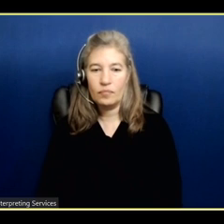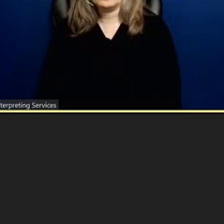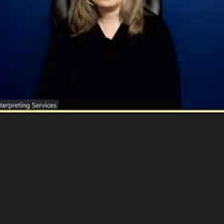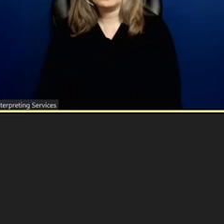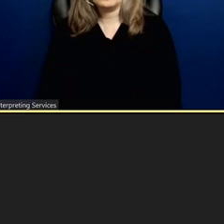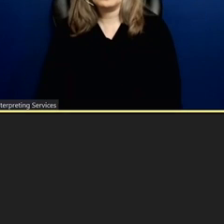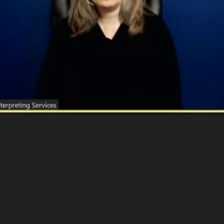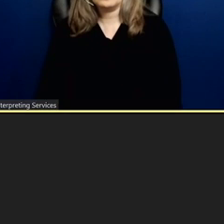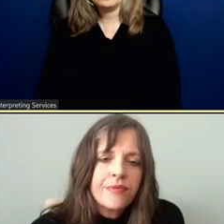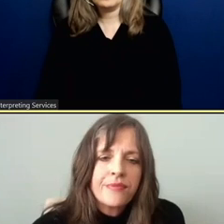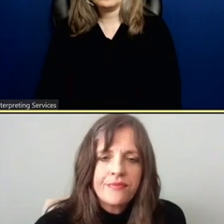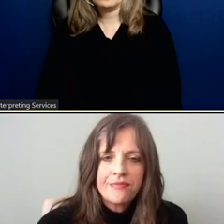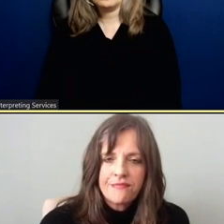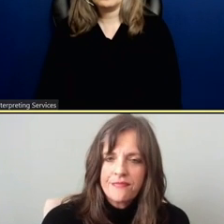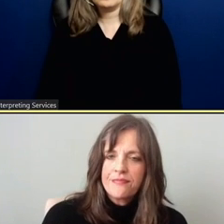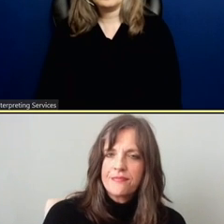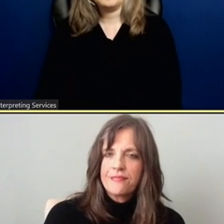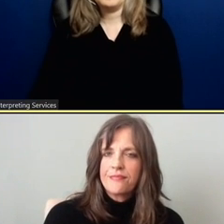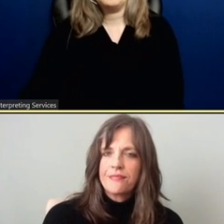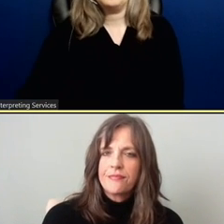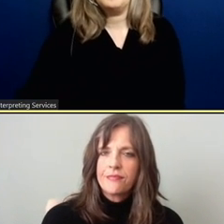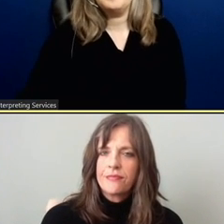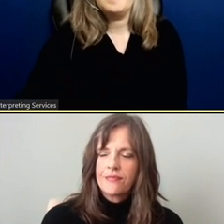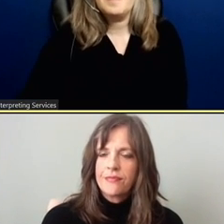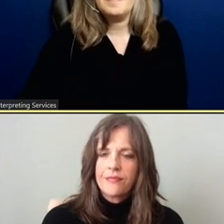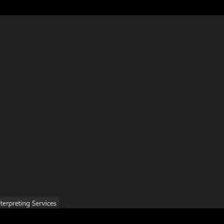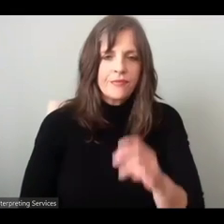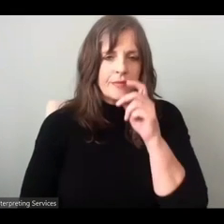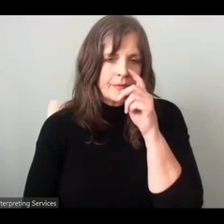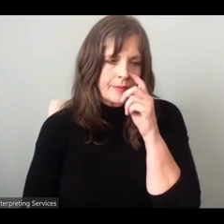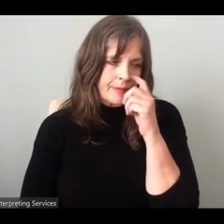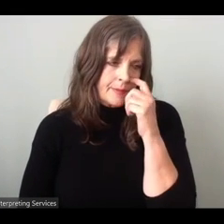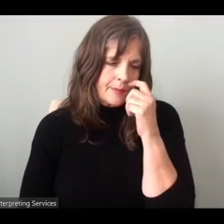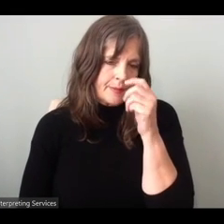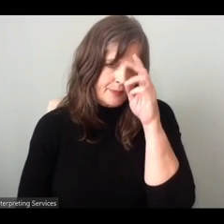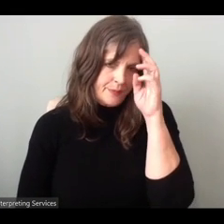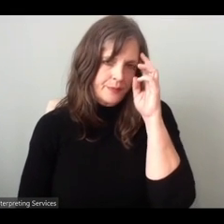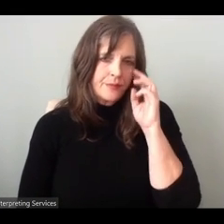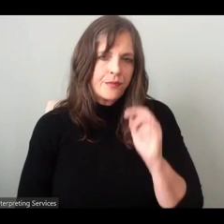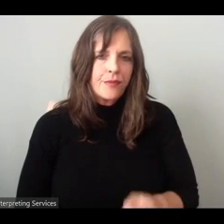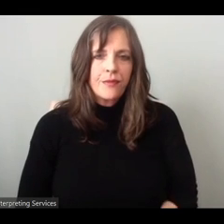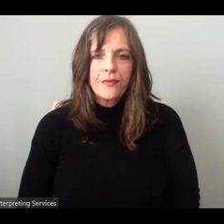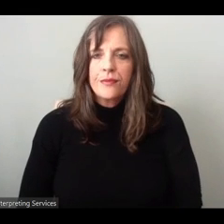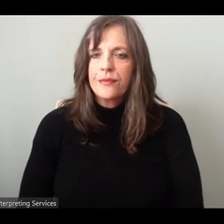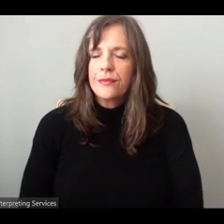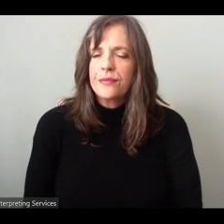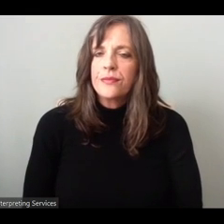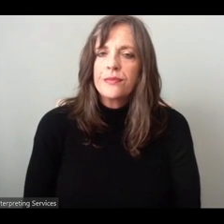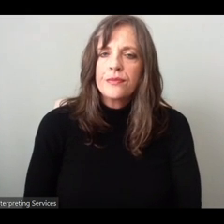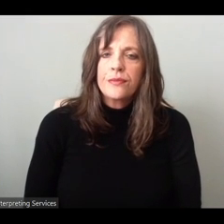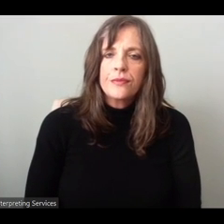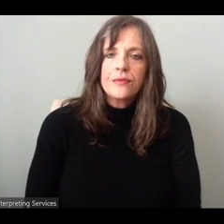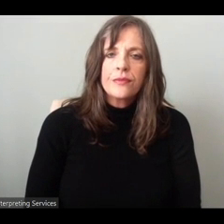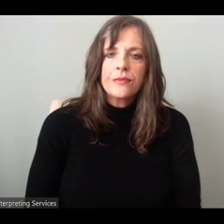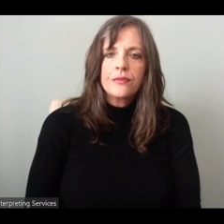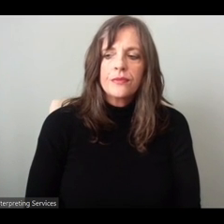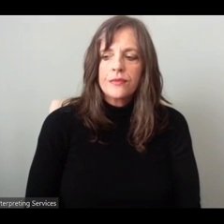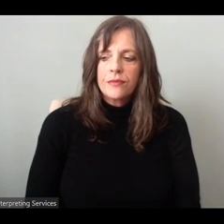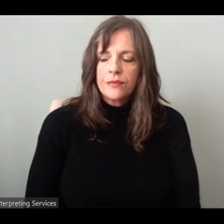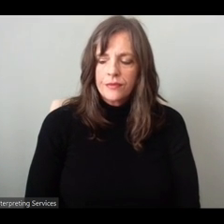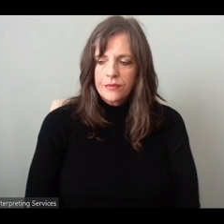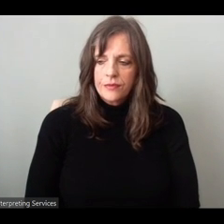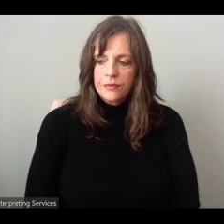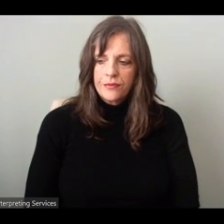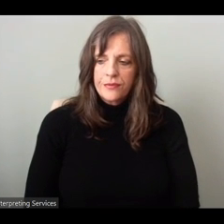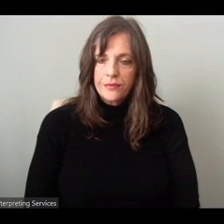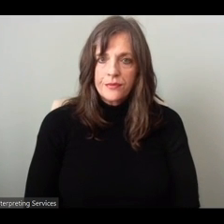relief funds. I know Springboard for the Arts, for instance, has set up a, so you want to start an emergency relief fund, here are the things you need to consider.